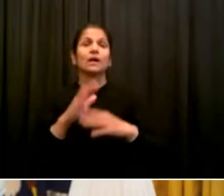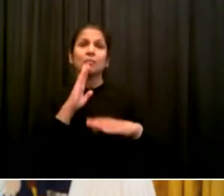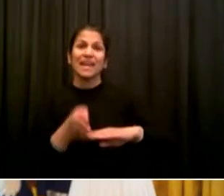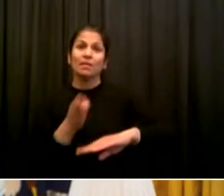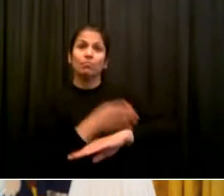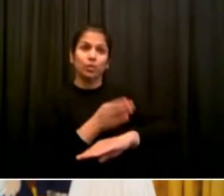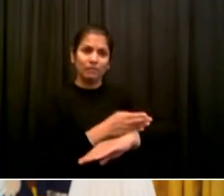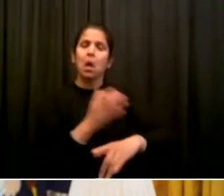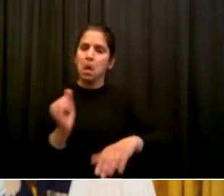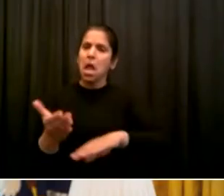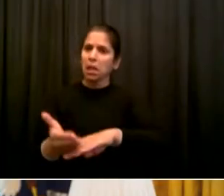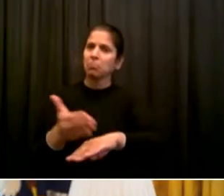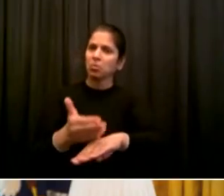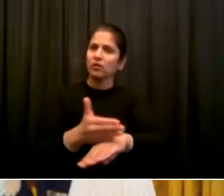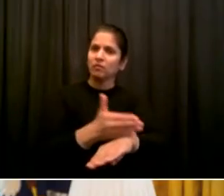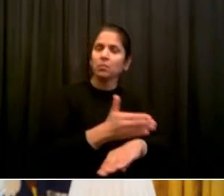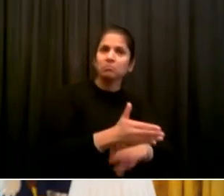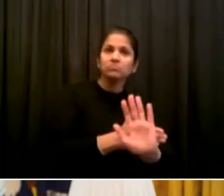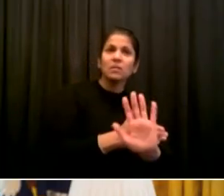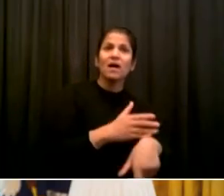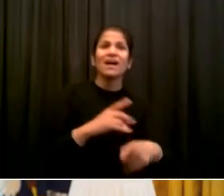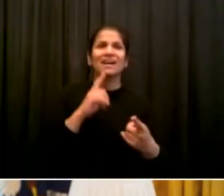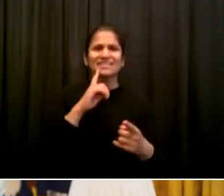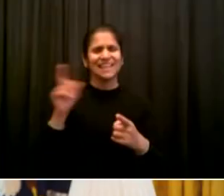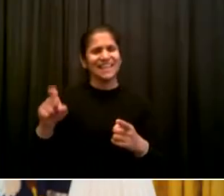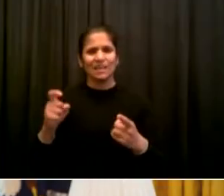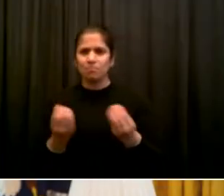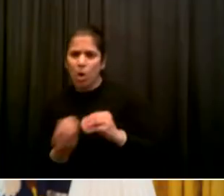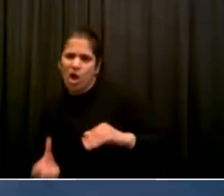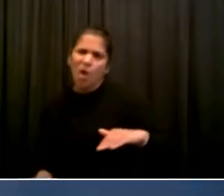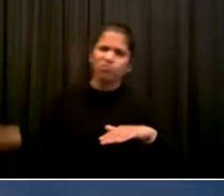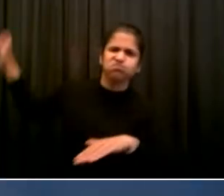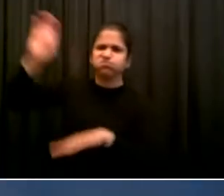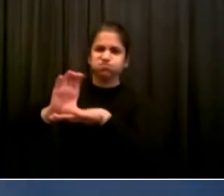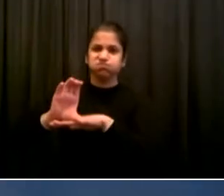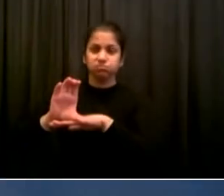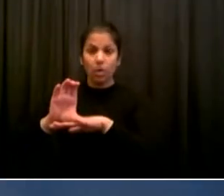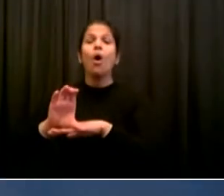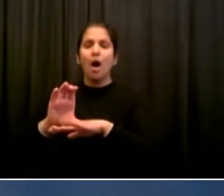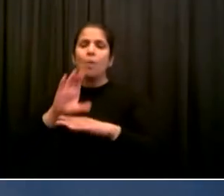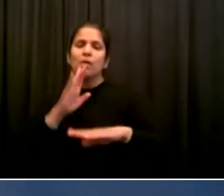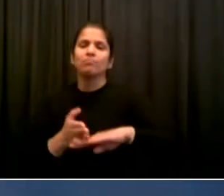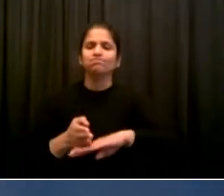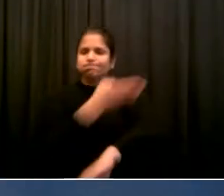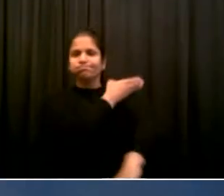still great, great results. Since the beginning of this process, beginning of the vaccination effort,